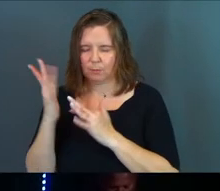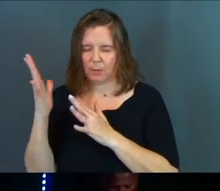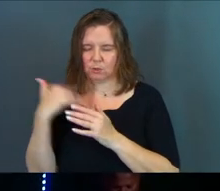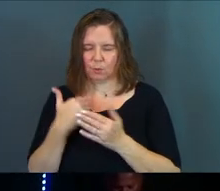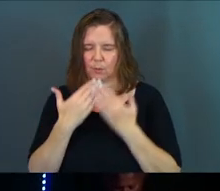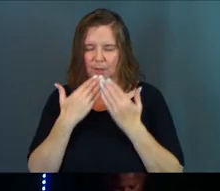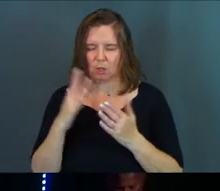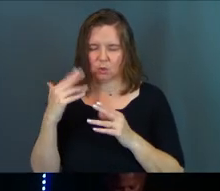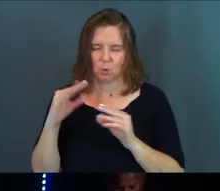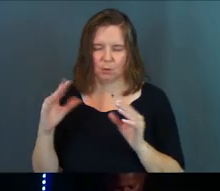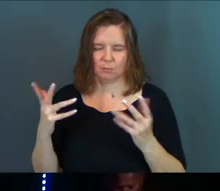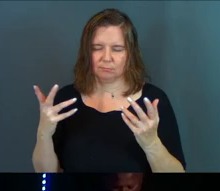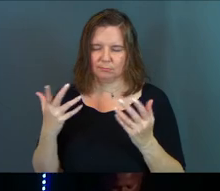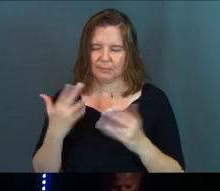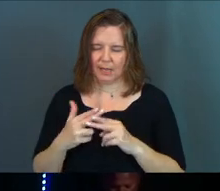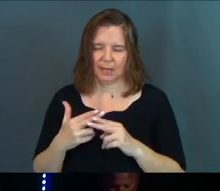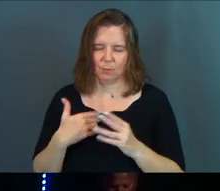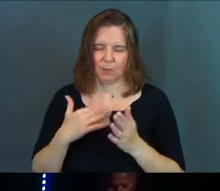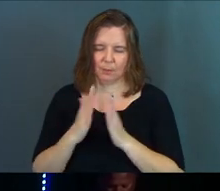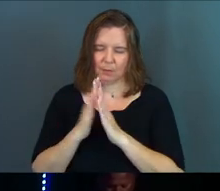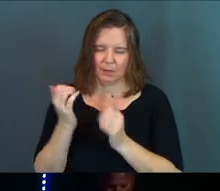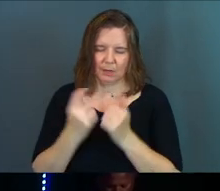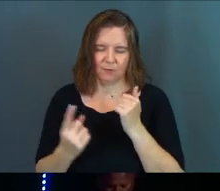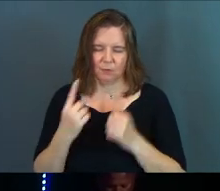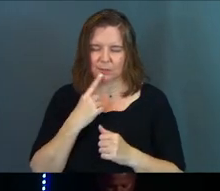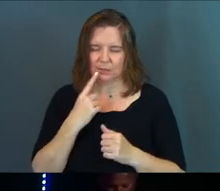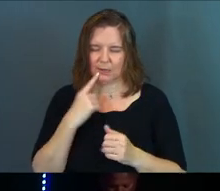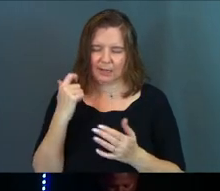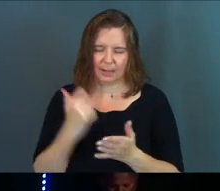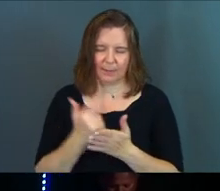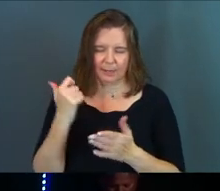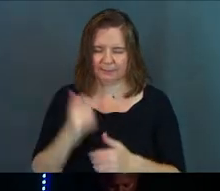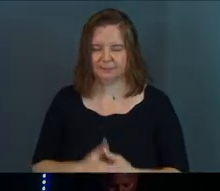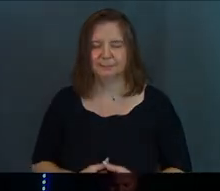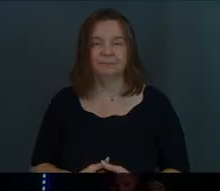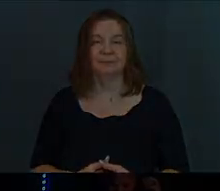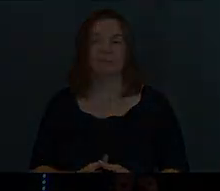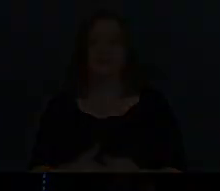you, and we thank you. It is in your matchless name we pray. And everybody said, amen. All right, church, let's worship.